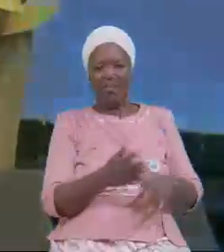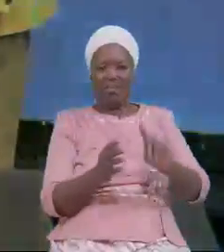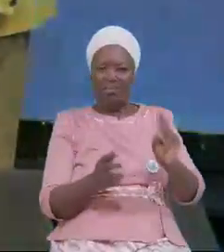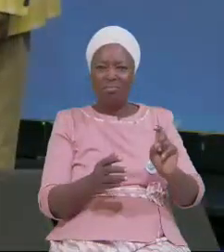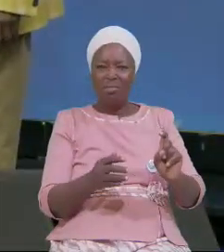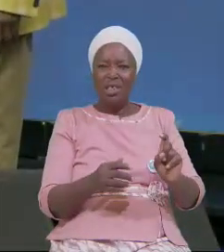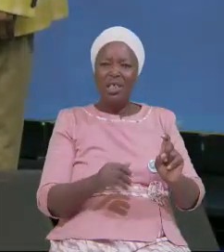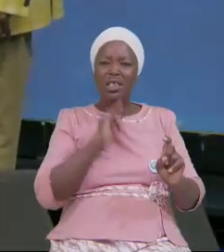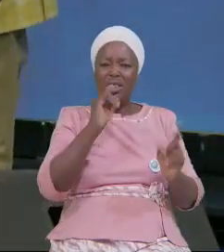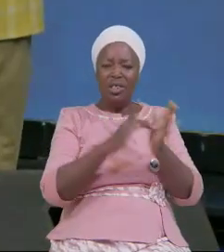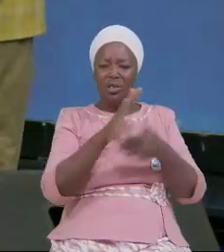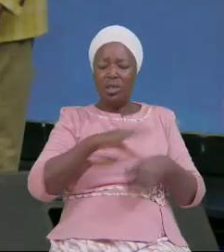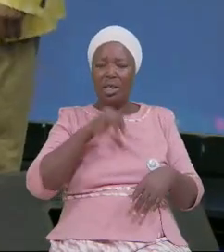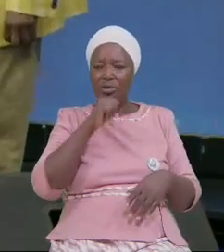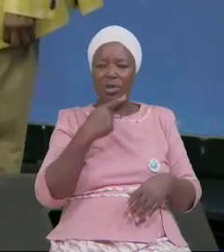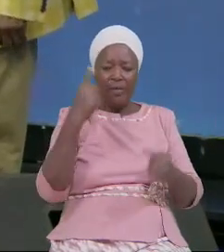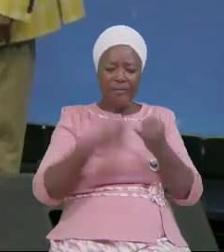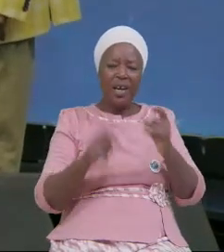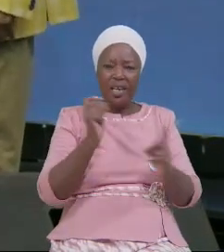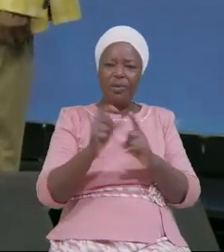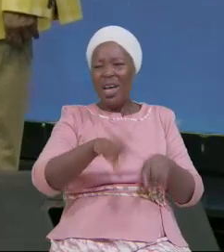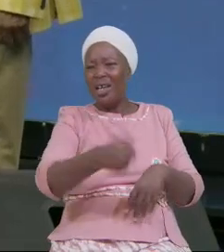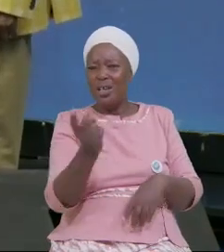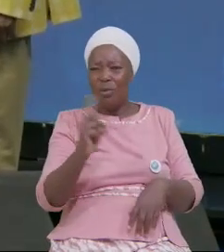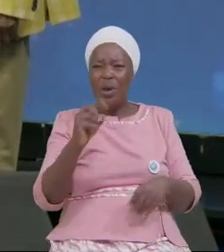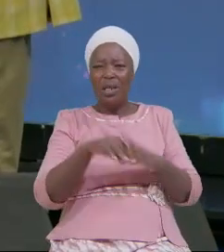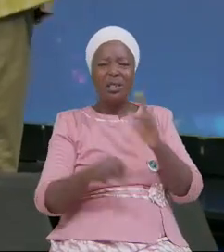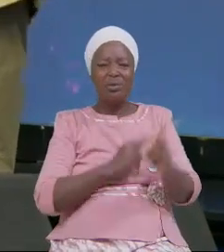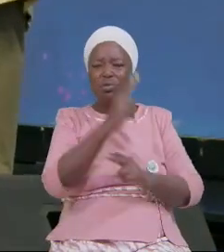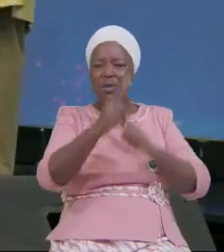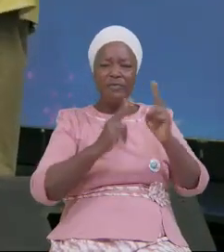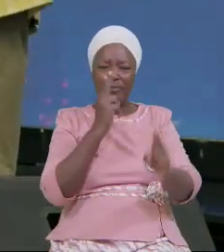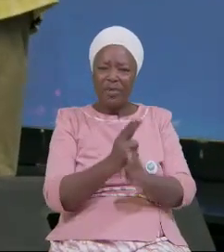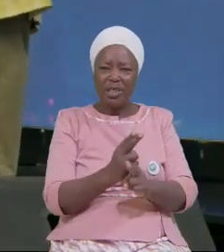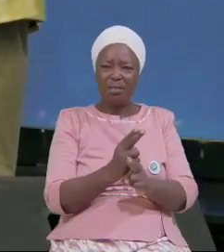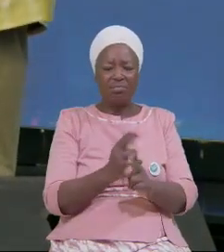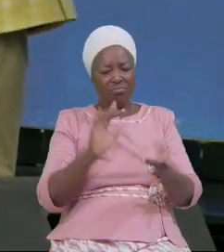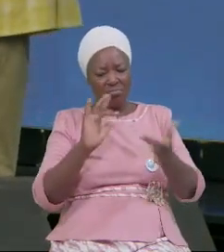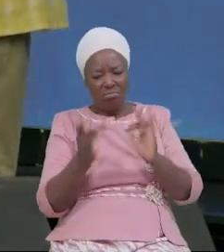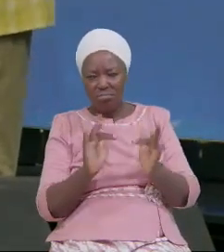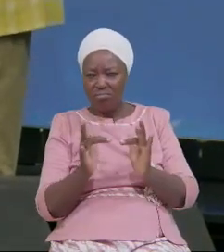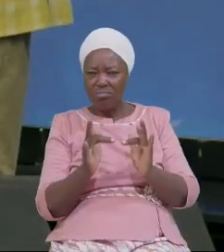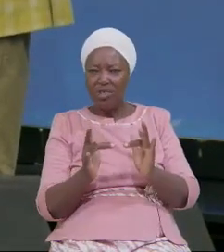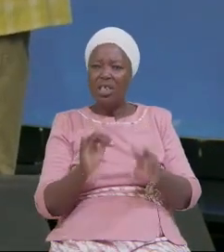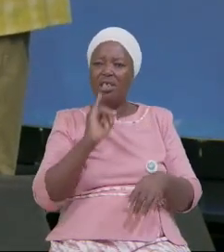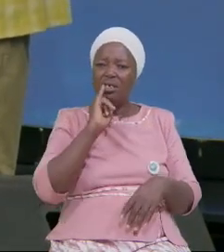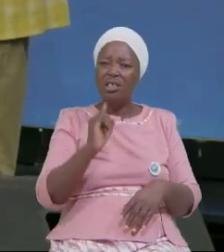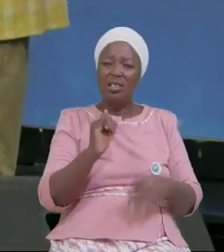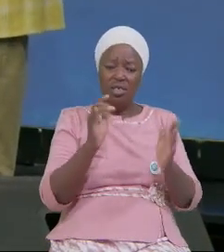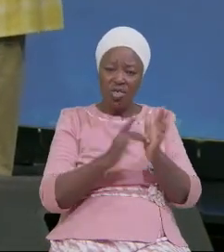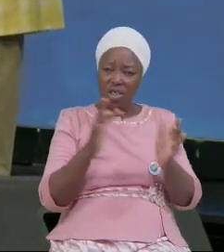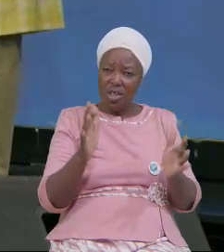final word? Anywhere in the universe, online, is Jesus not